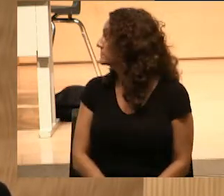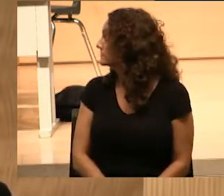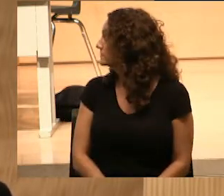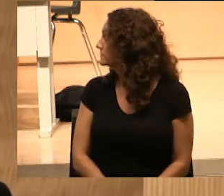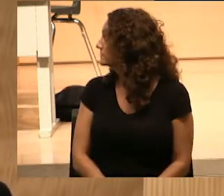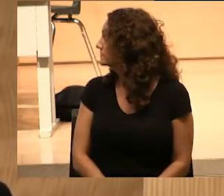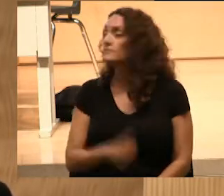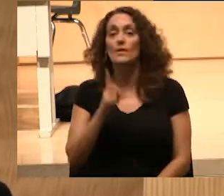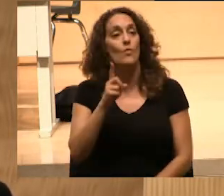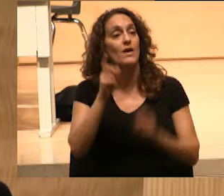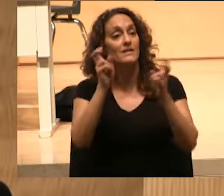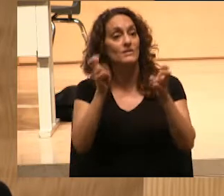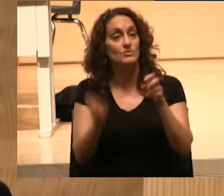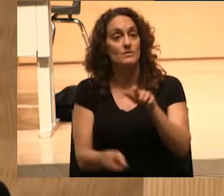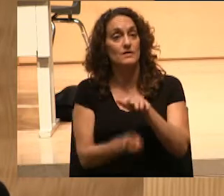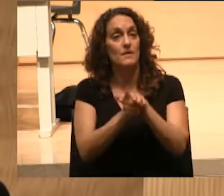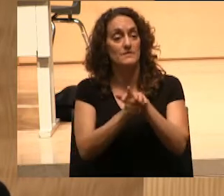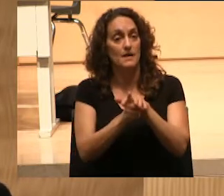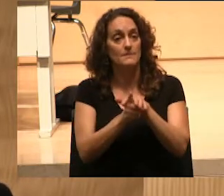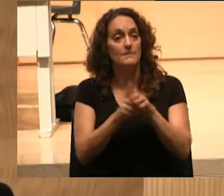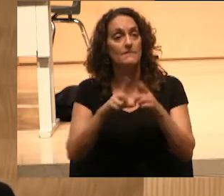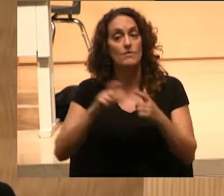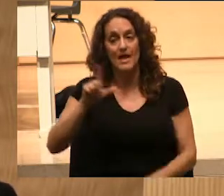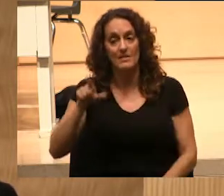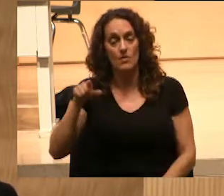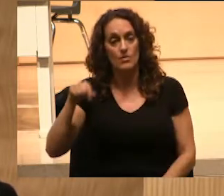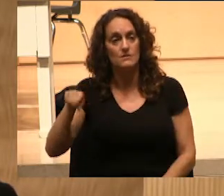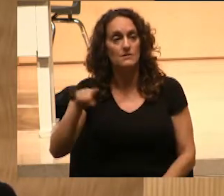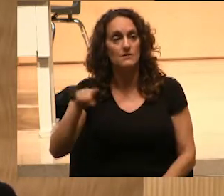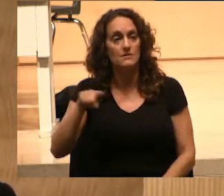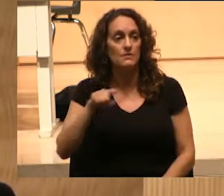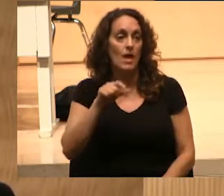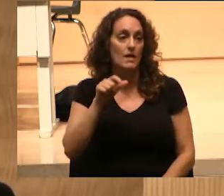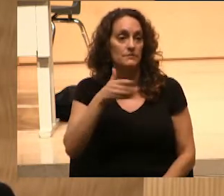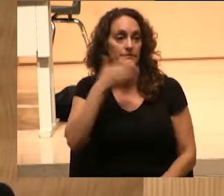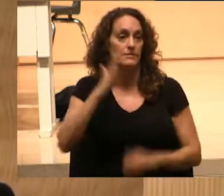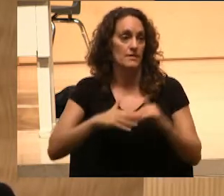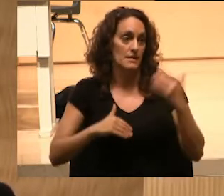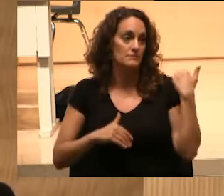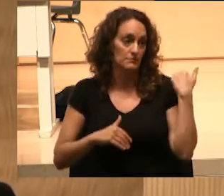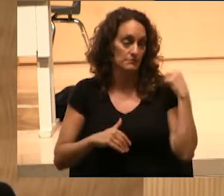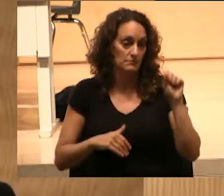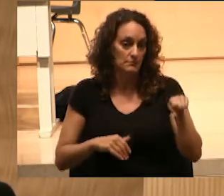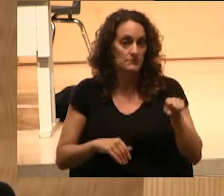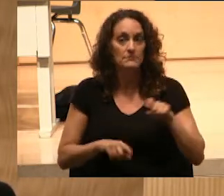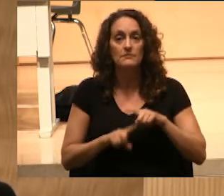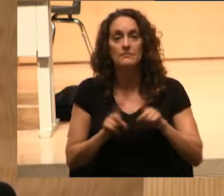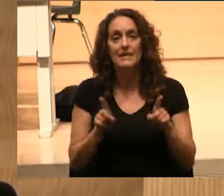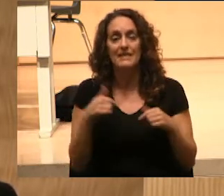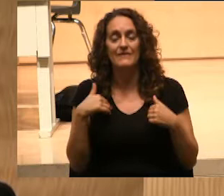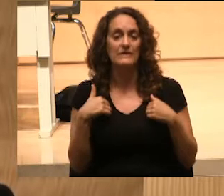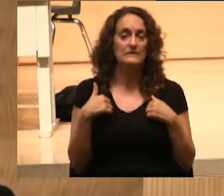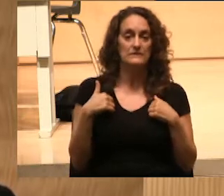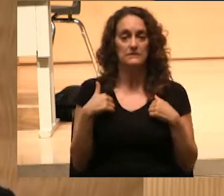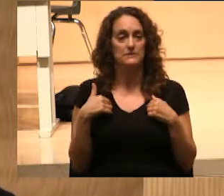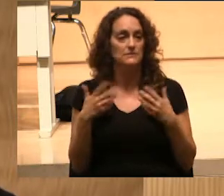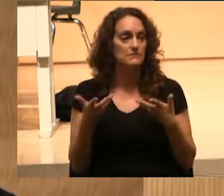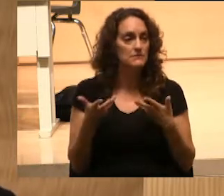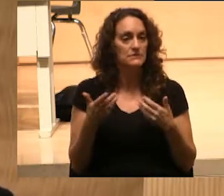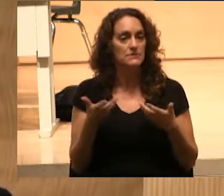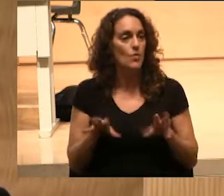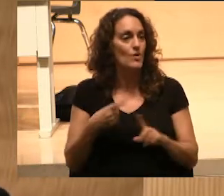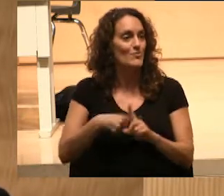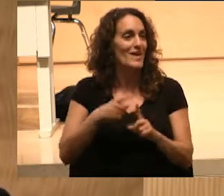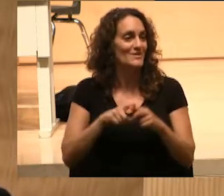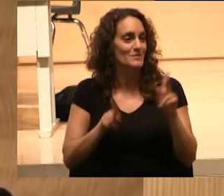One of the issues that come up is, from landlords who, it's not as bad as it used to be, but, are hesitant to rent to persons with